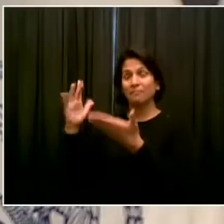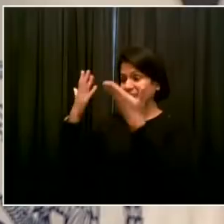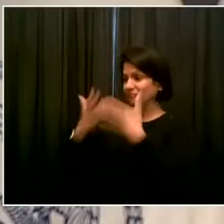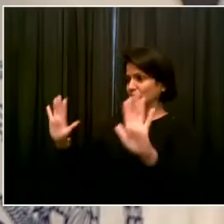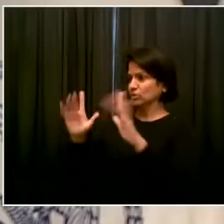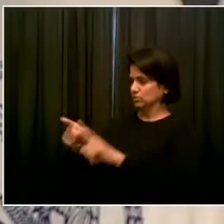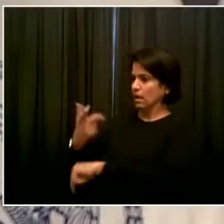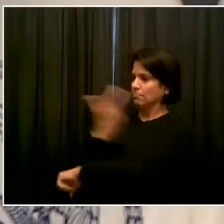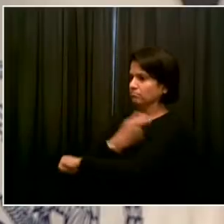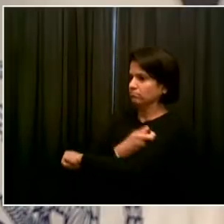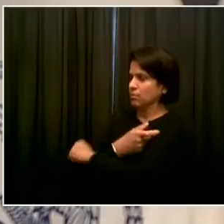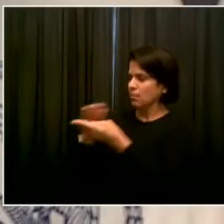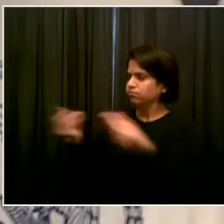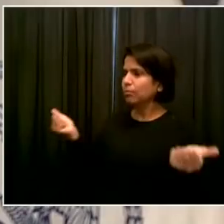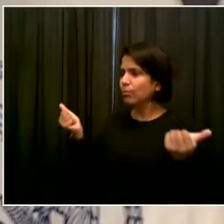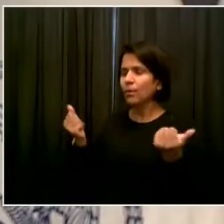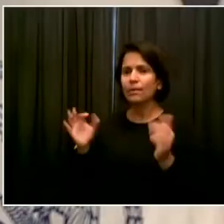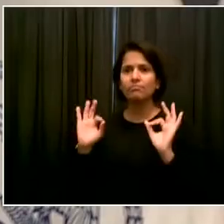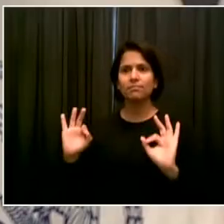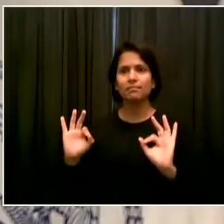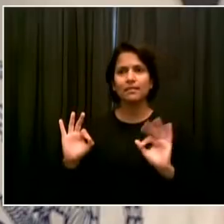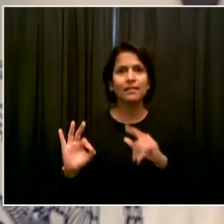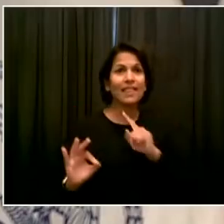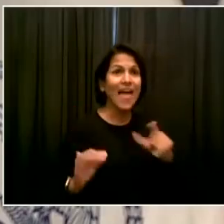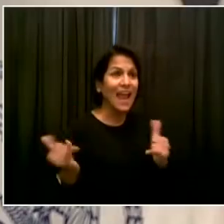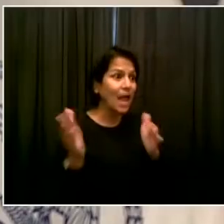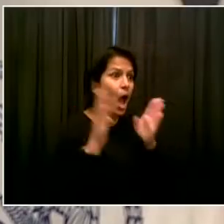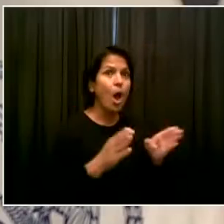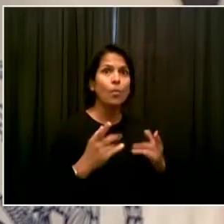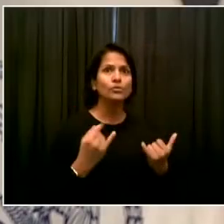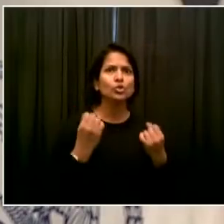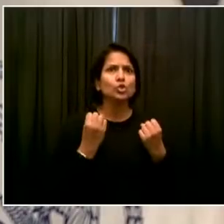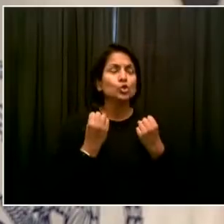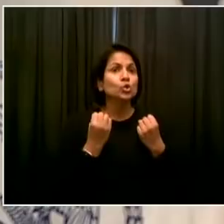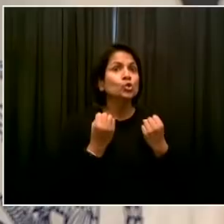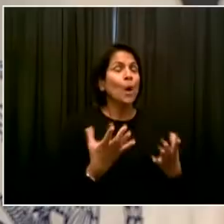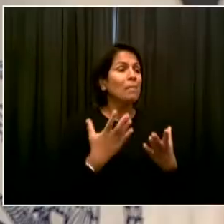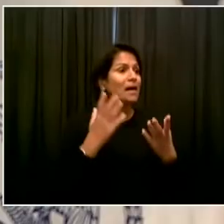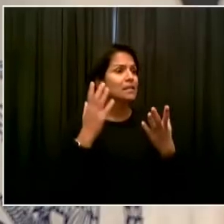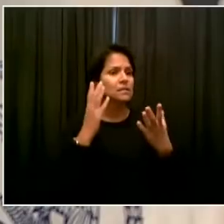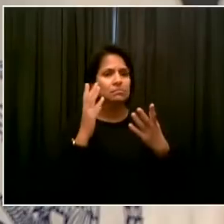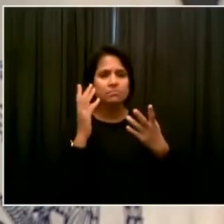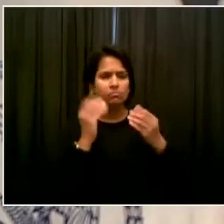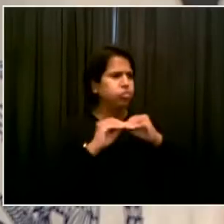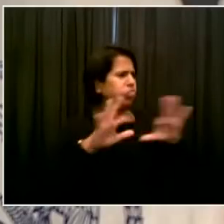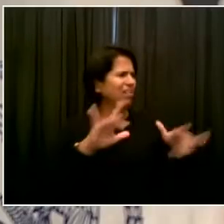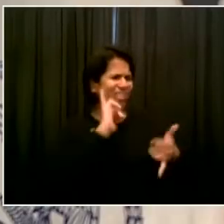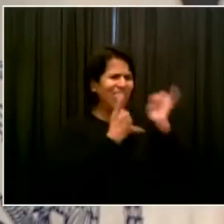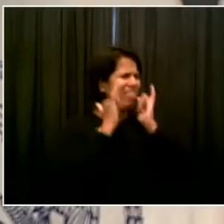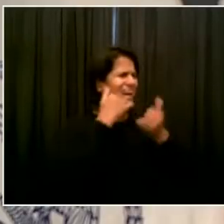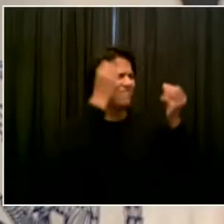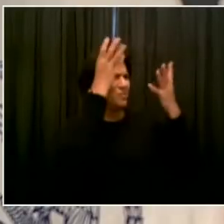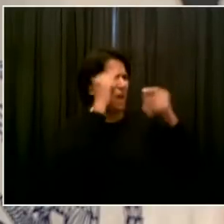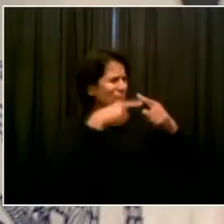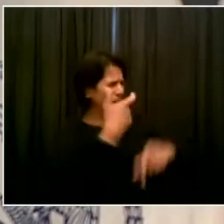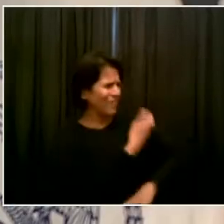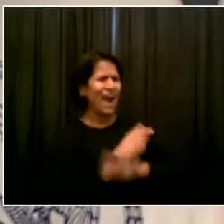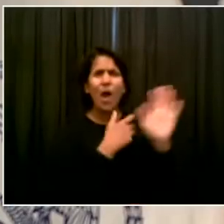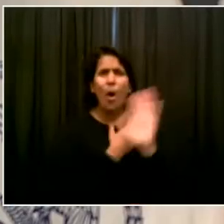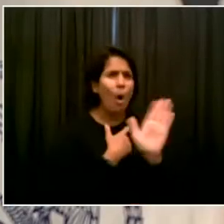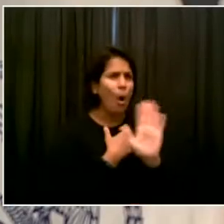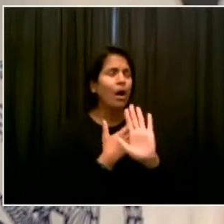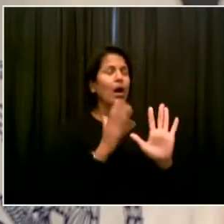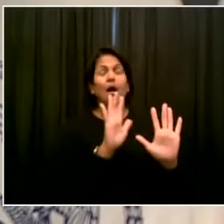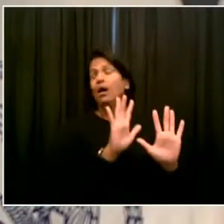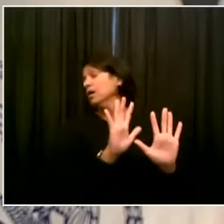has there been the kind of massive misinformation and cynical effort to create misinformation that unfortunately has affected a